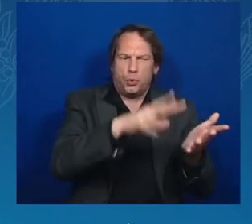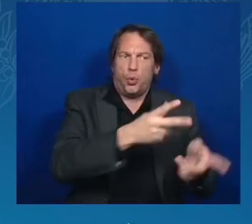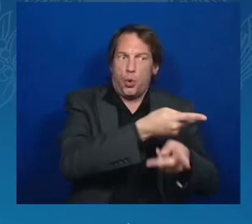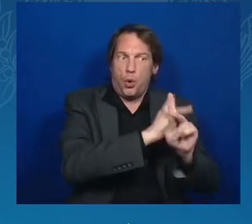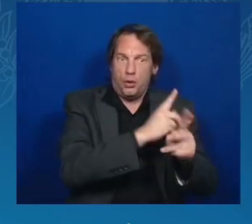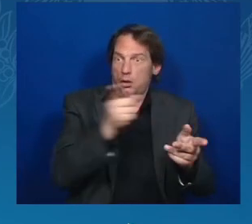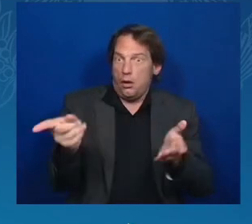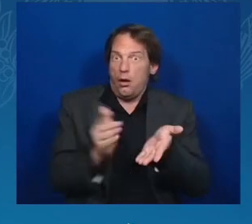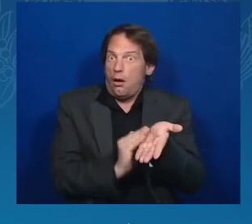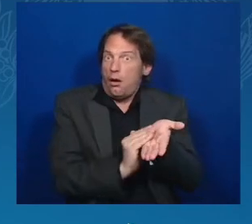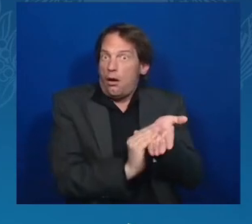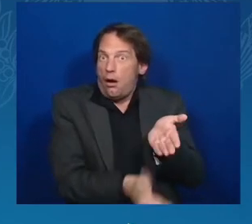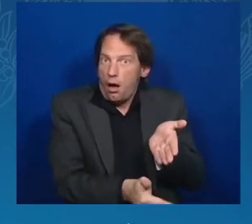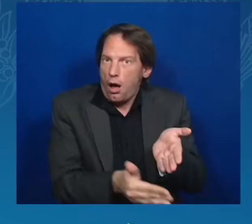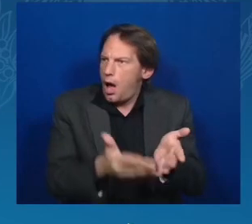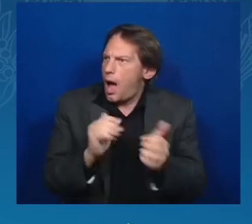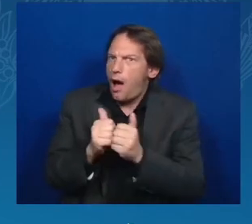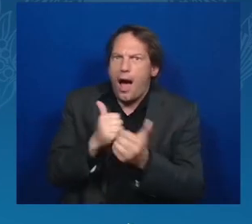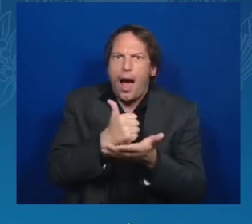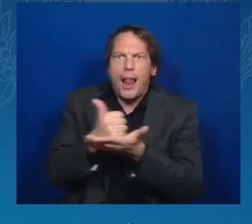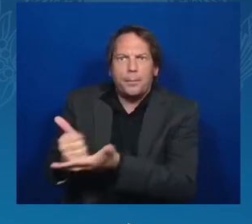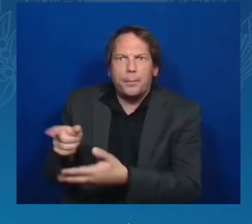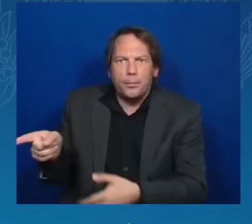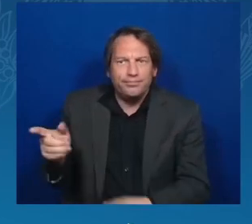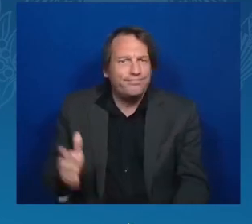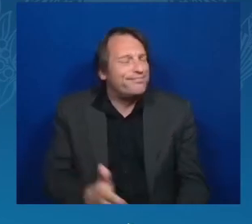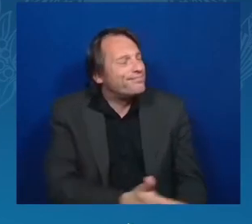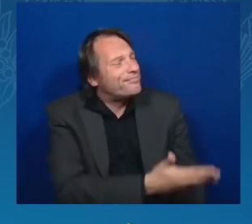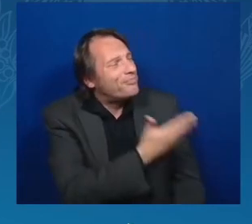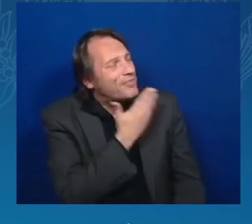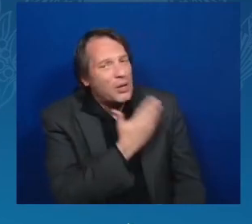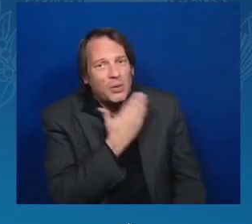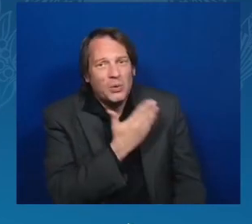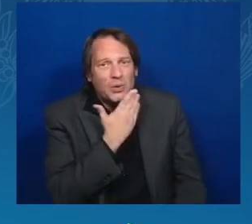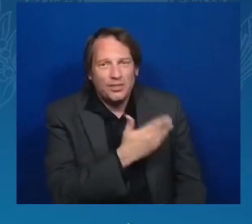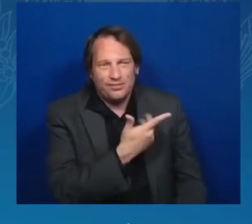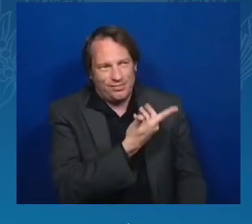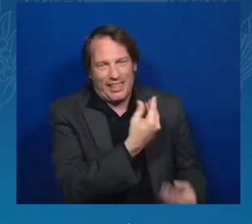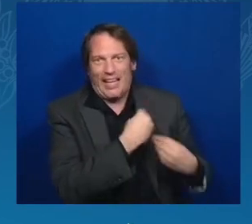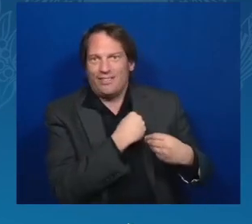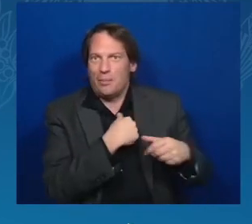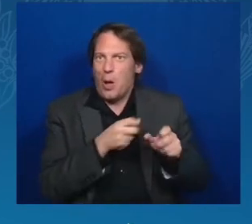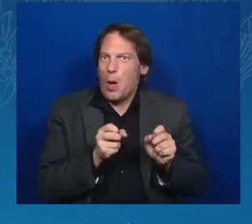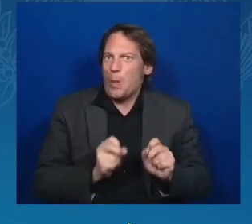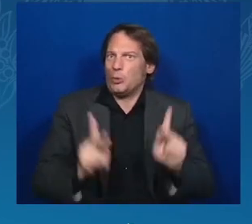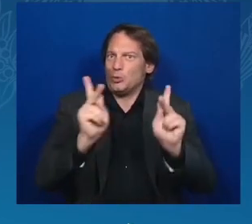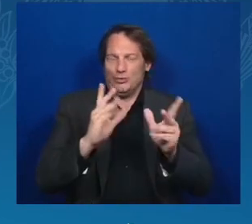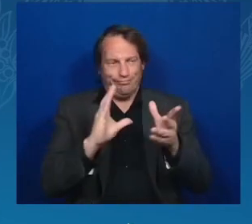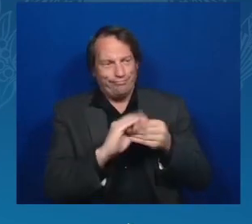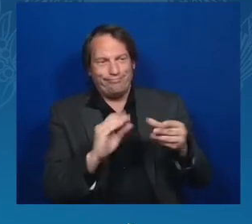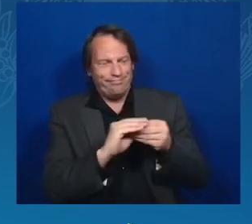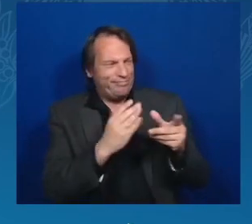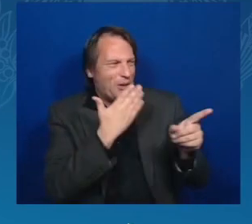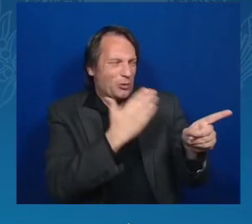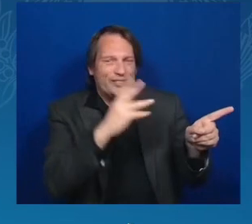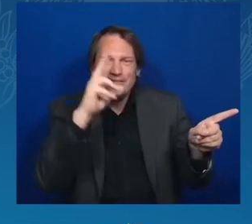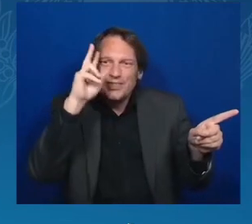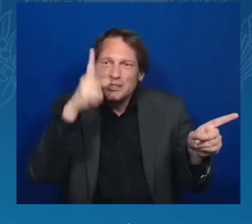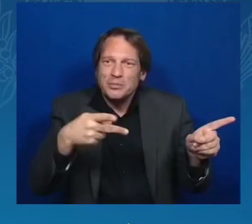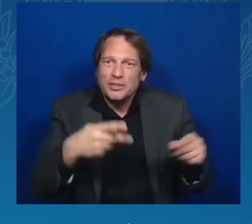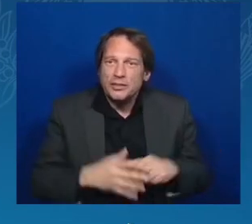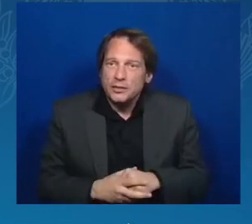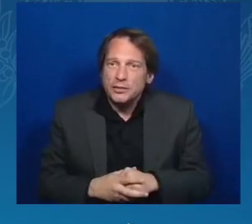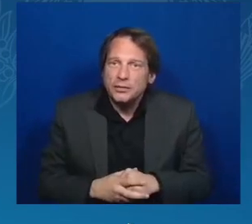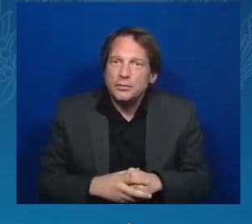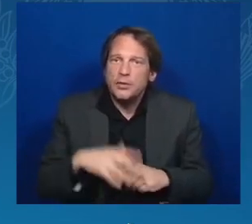Thank you for this opportunity, Madam Vice President. And I'd like to start by telling my story about a time not too long ago, just last May.